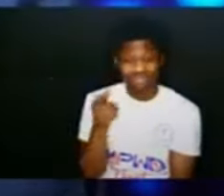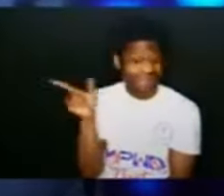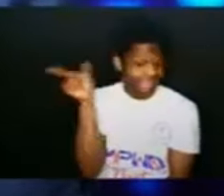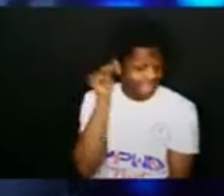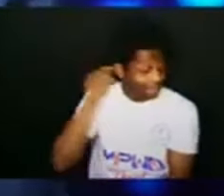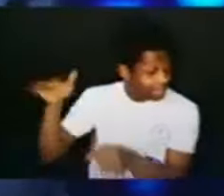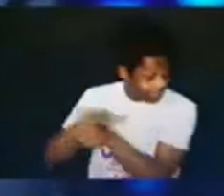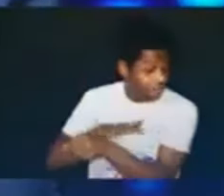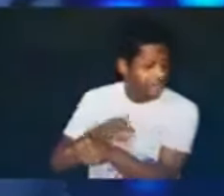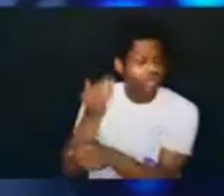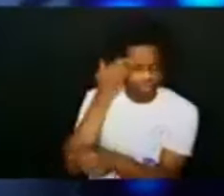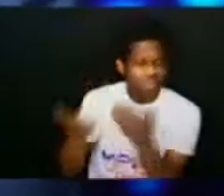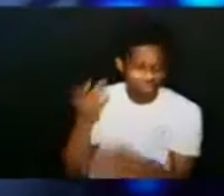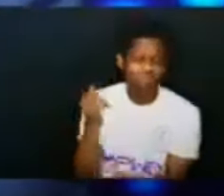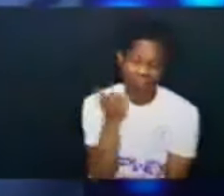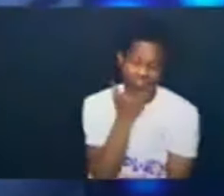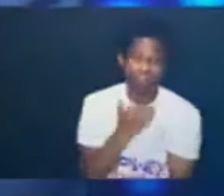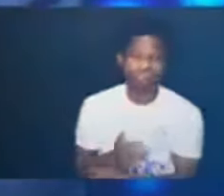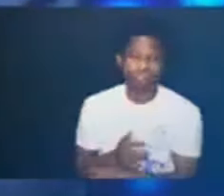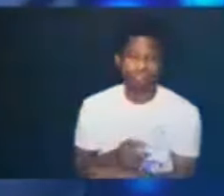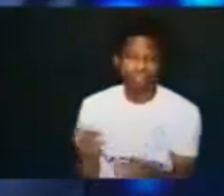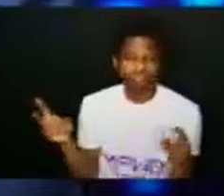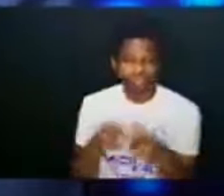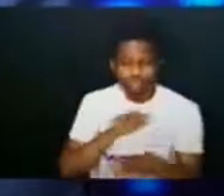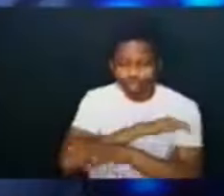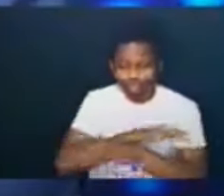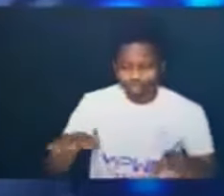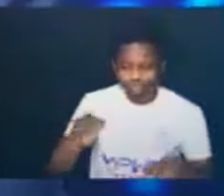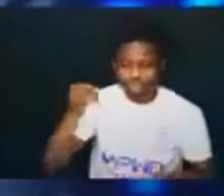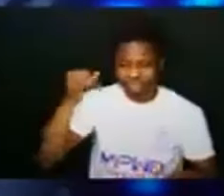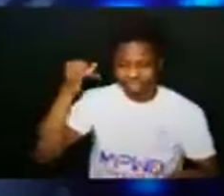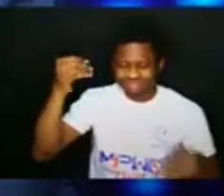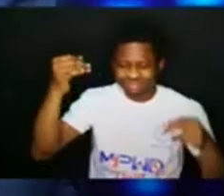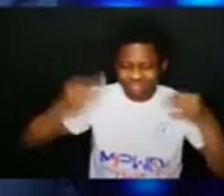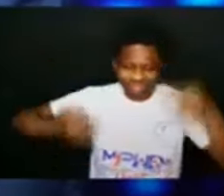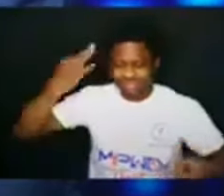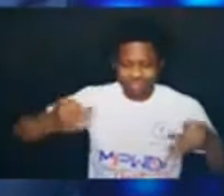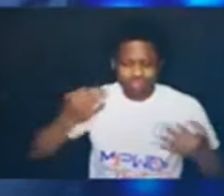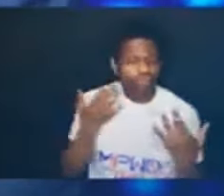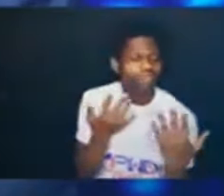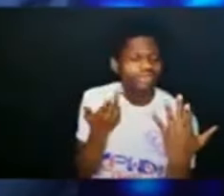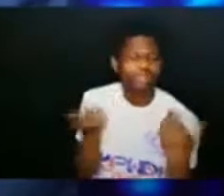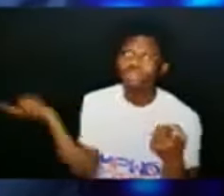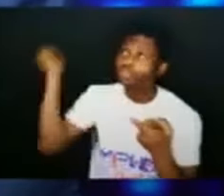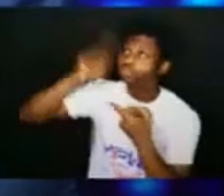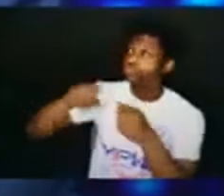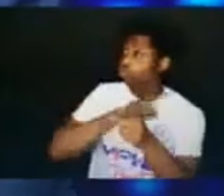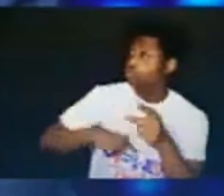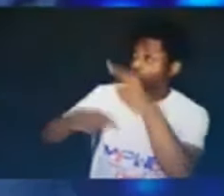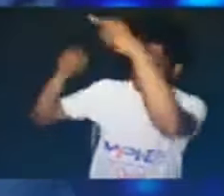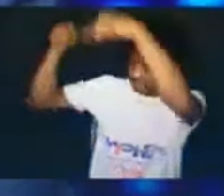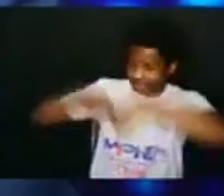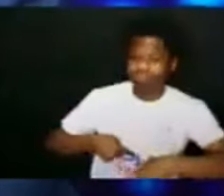Therefore, judge nothing before the appointed time. Wait until the Lord comes. He will bring to